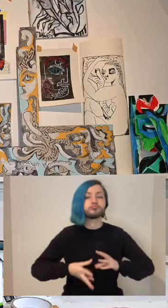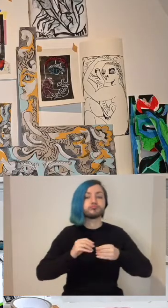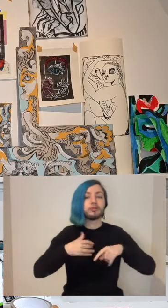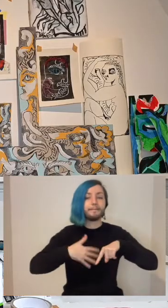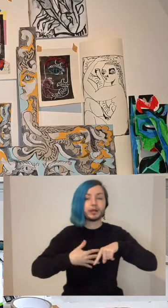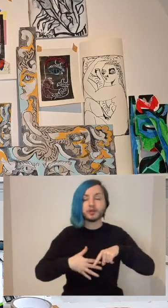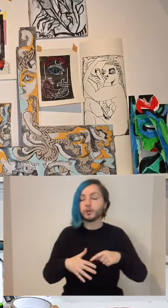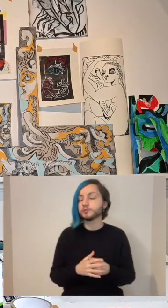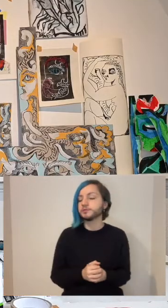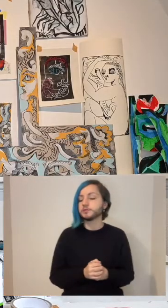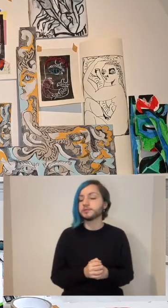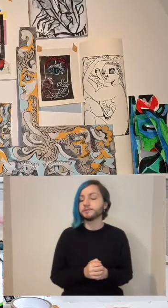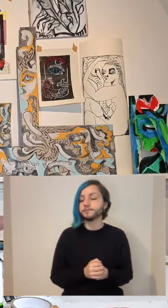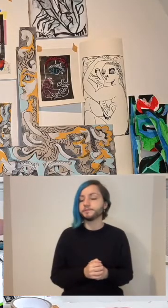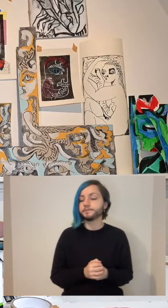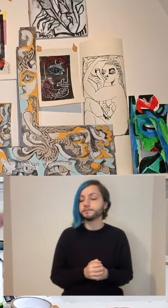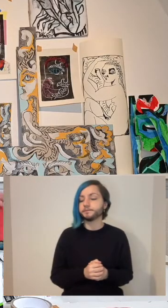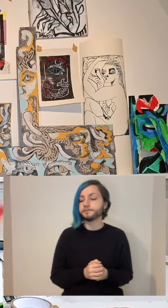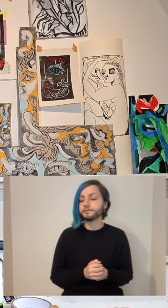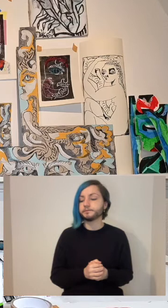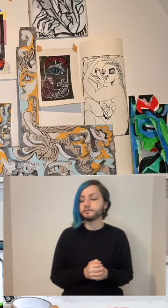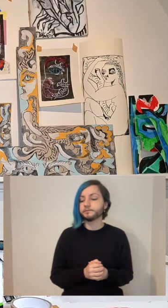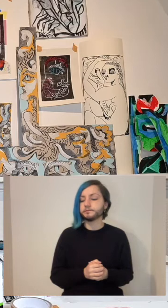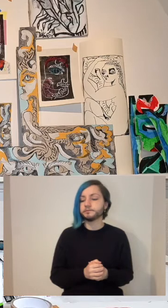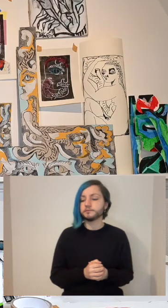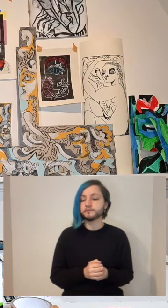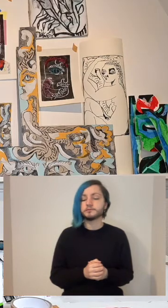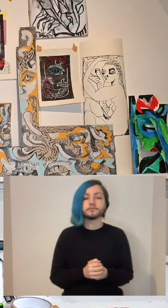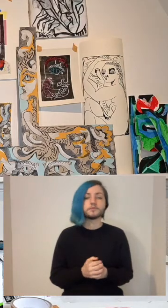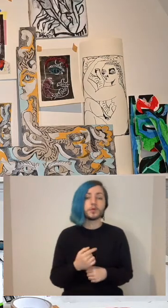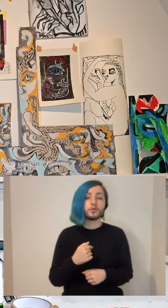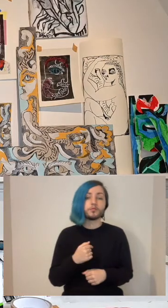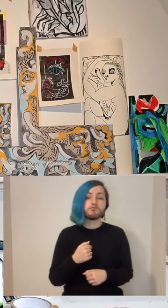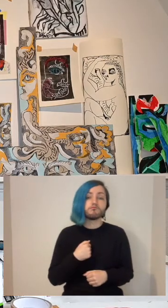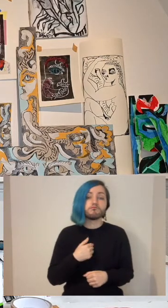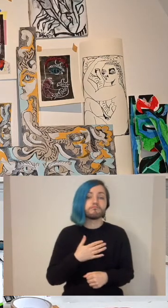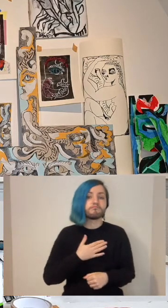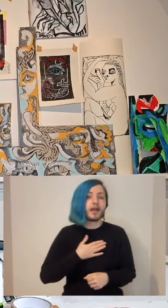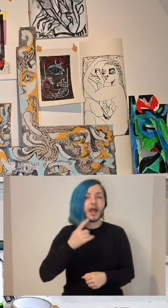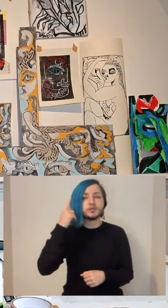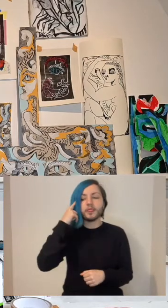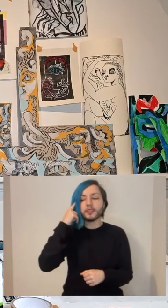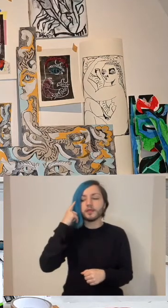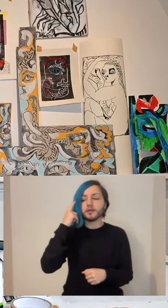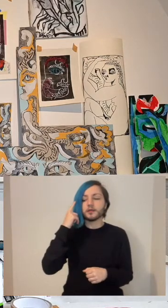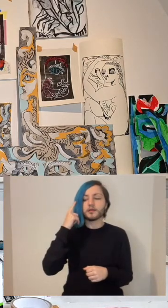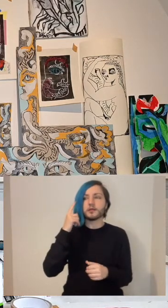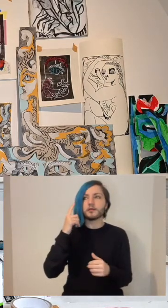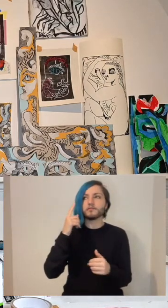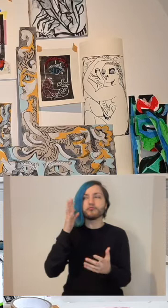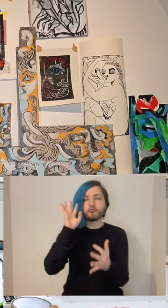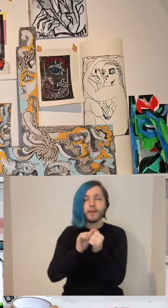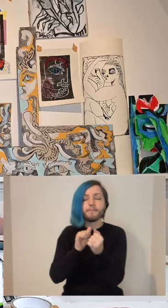to create a background to go with it. And what you want to think is that it will be